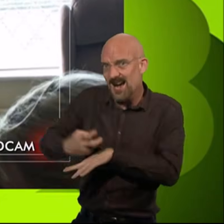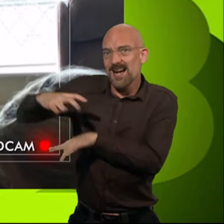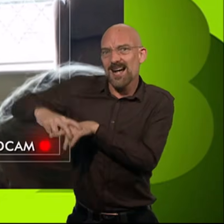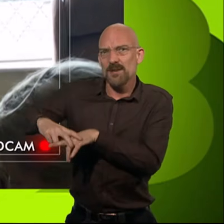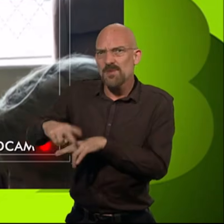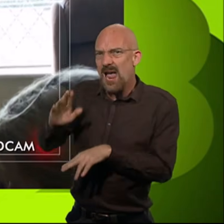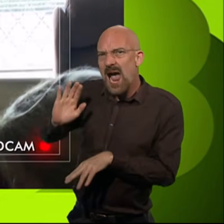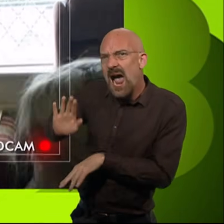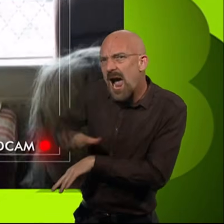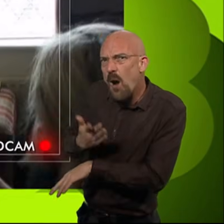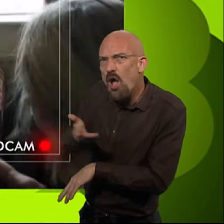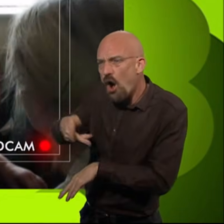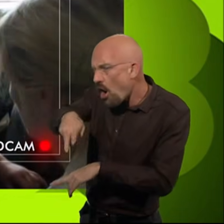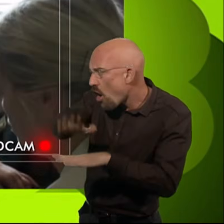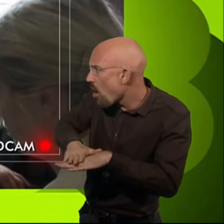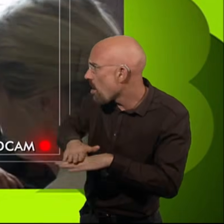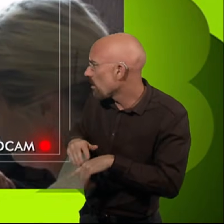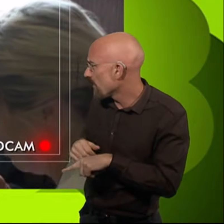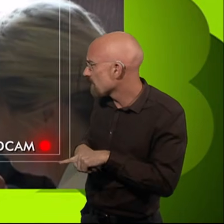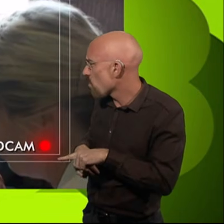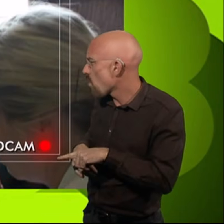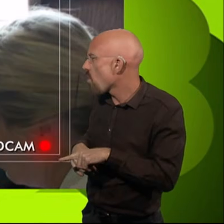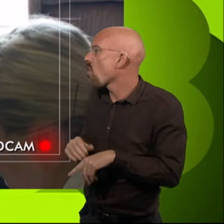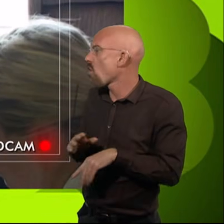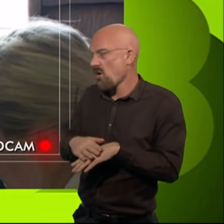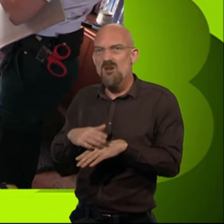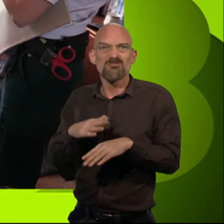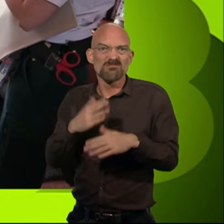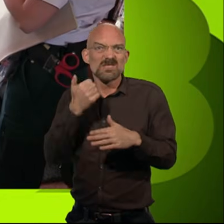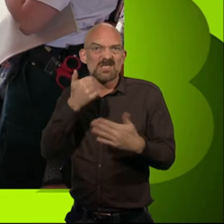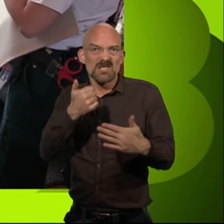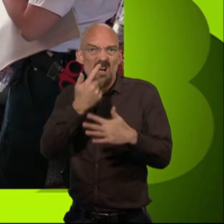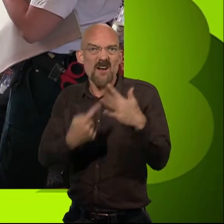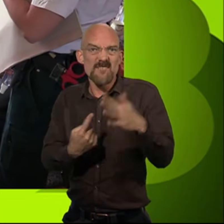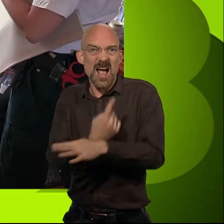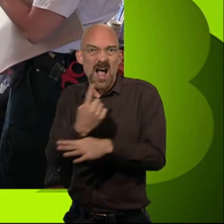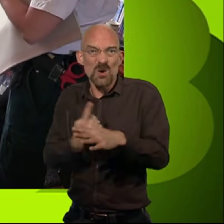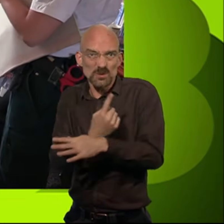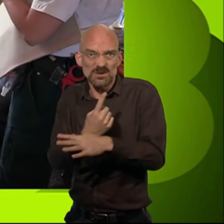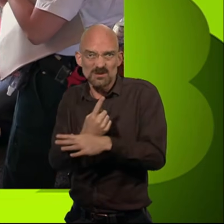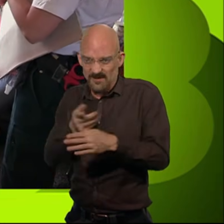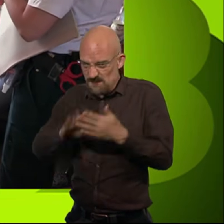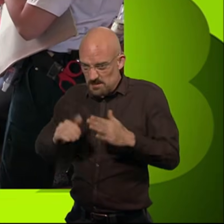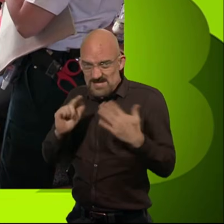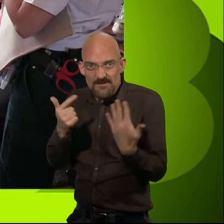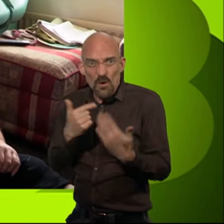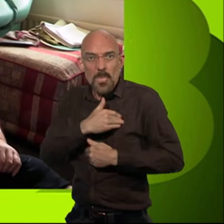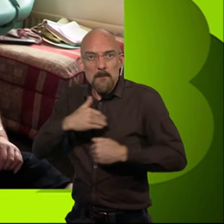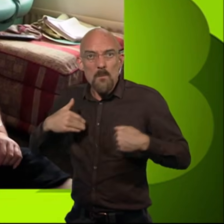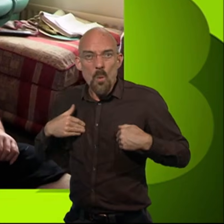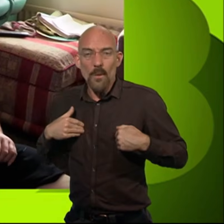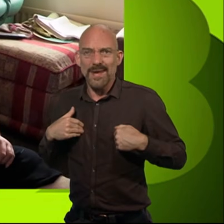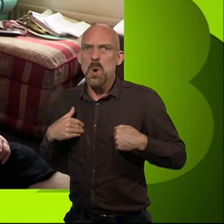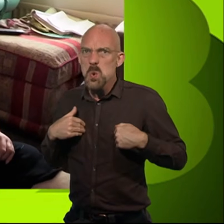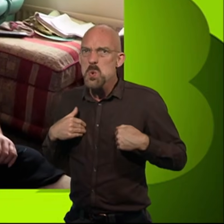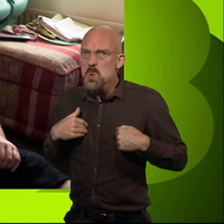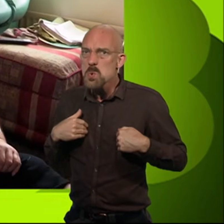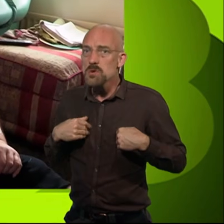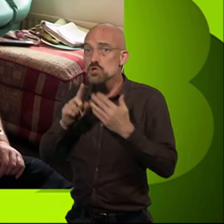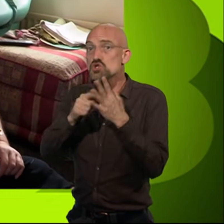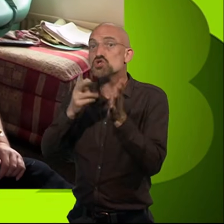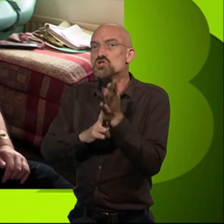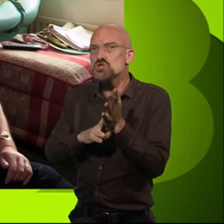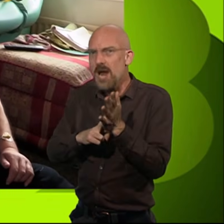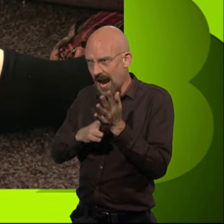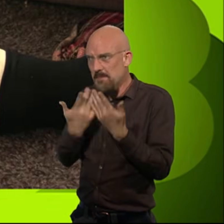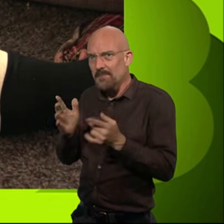ground for? since 7 o'clock this morning. Oh. That's 6.5 hours. Frank is a patient Jan has